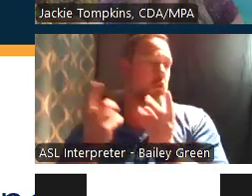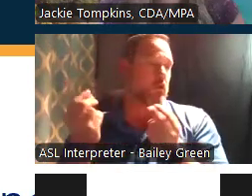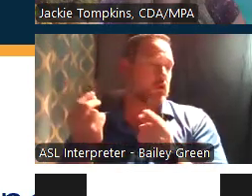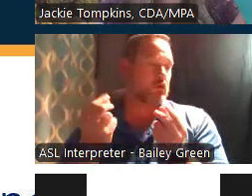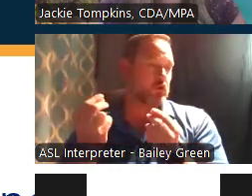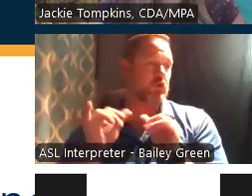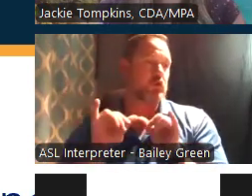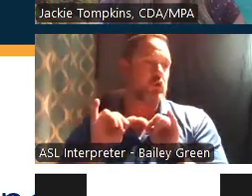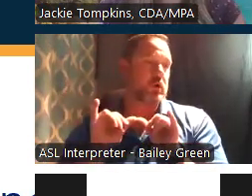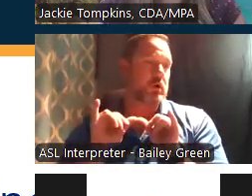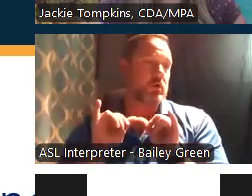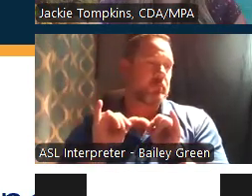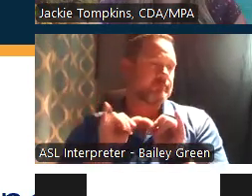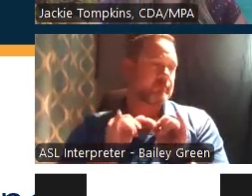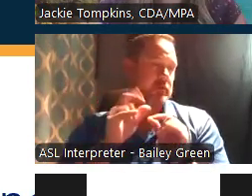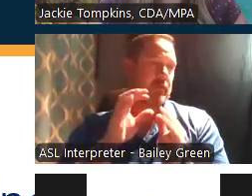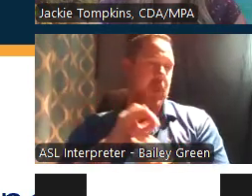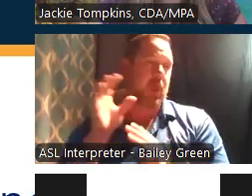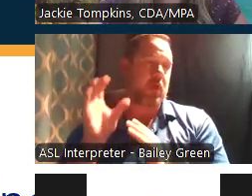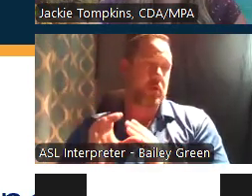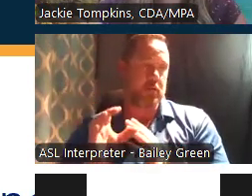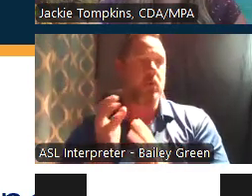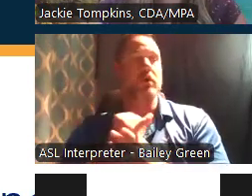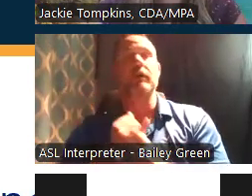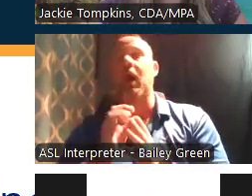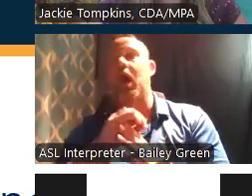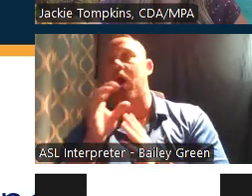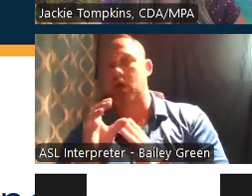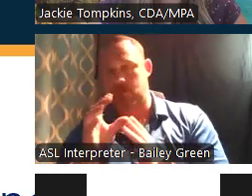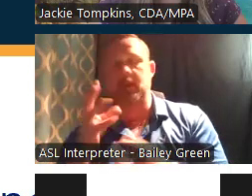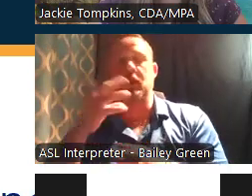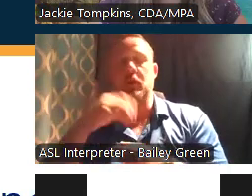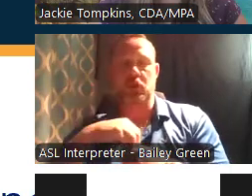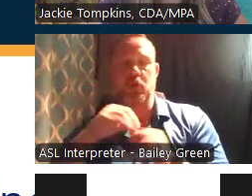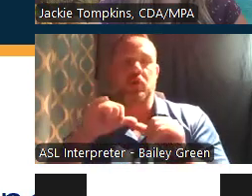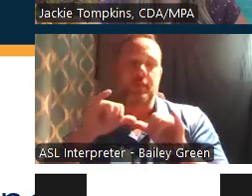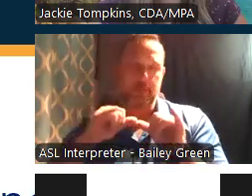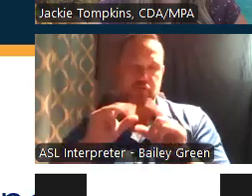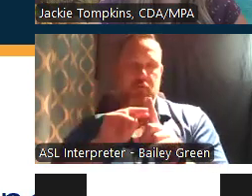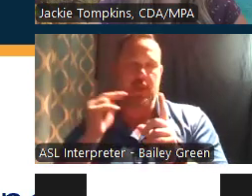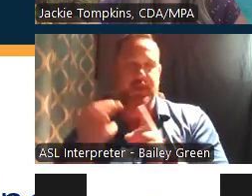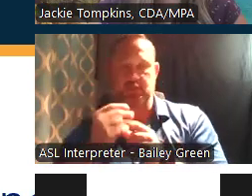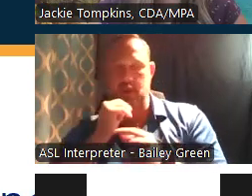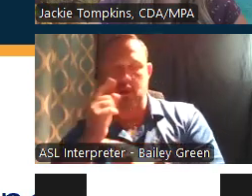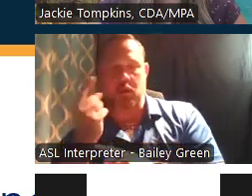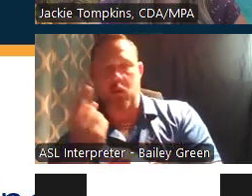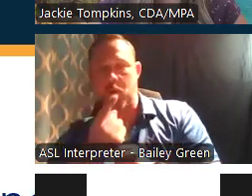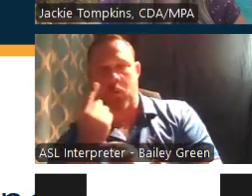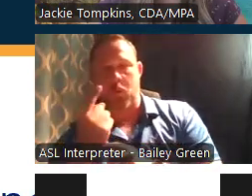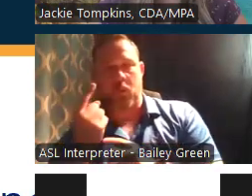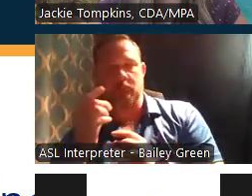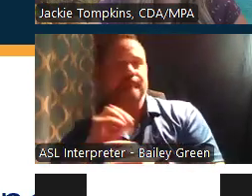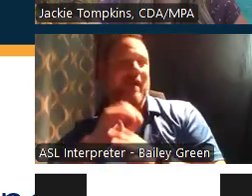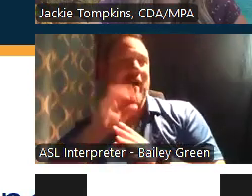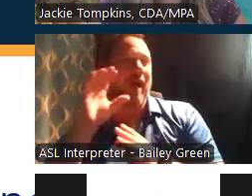to measure these outcomes. So when we're defining outcomes, include measurable aspects. It's not the only thing about an